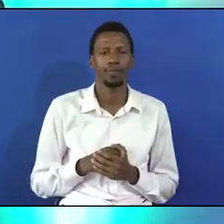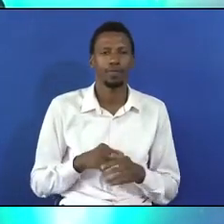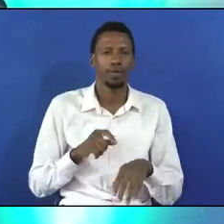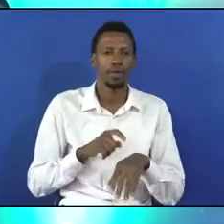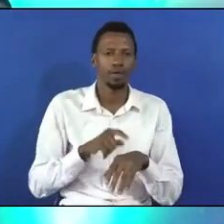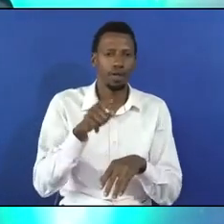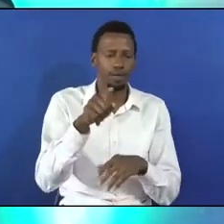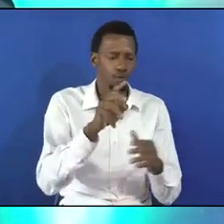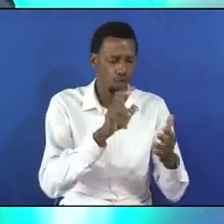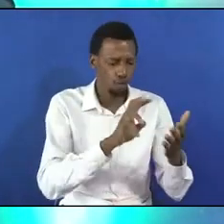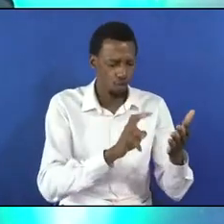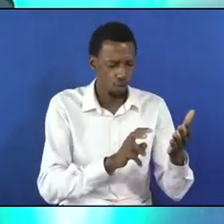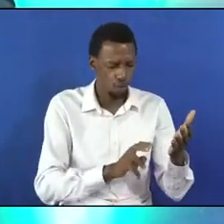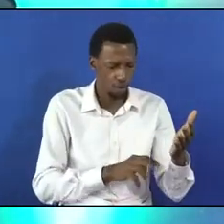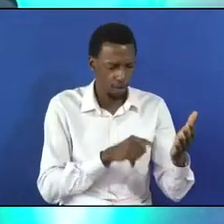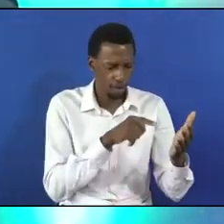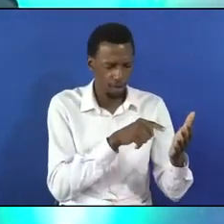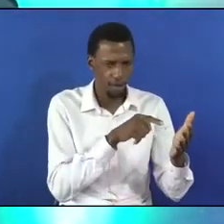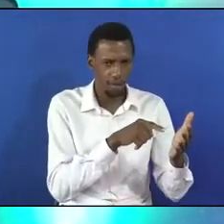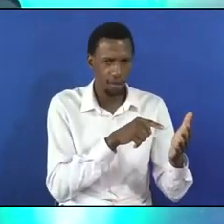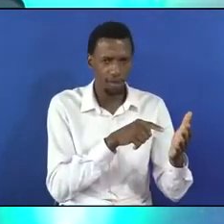When you go through this book,